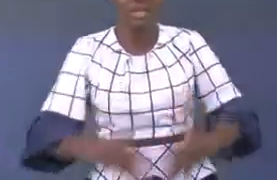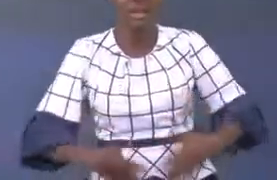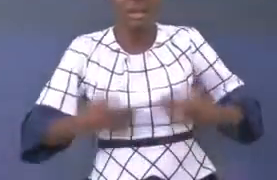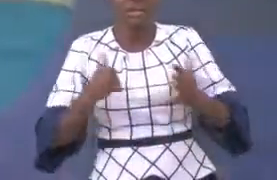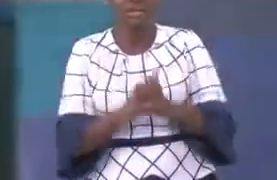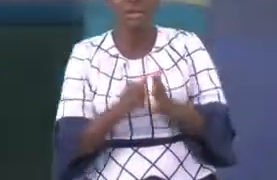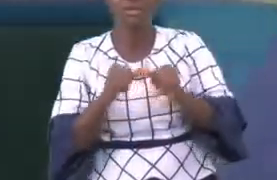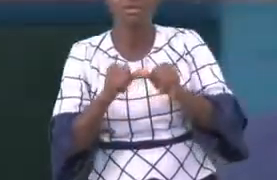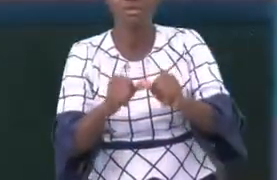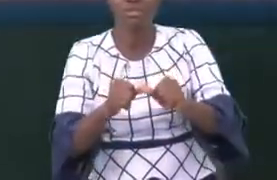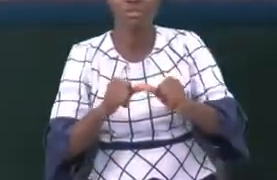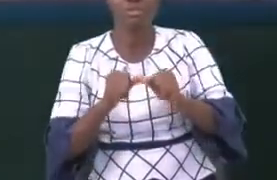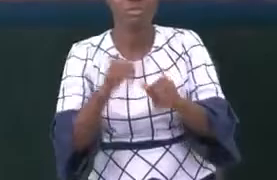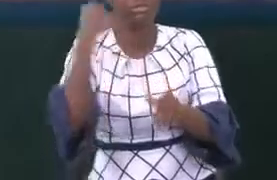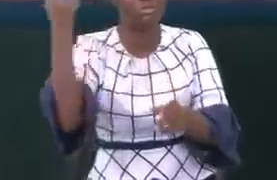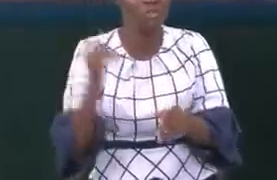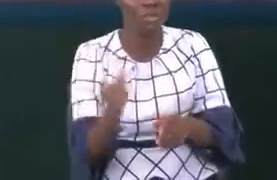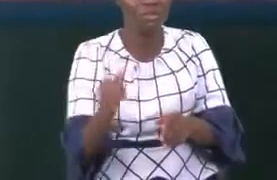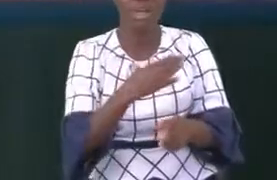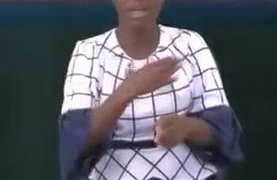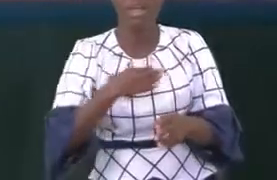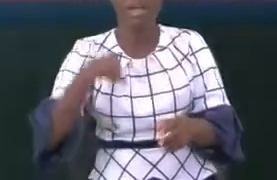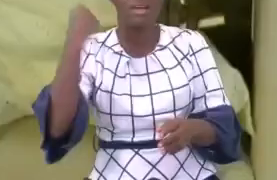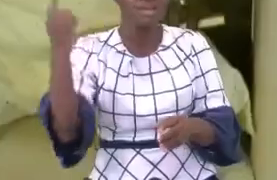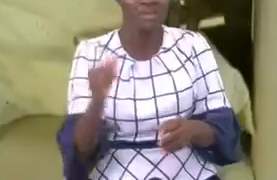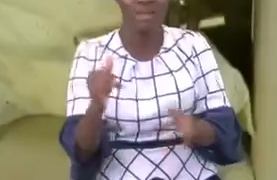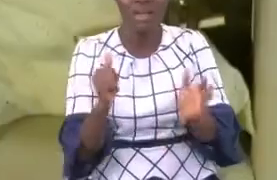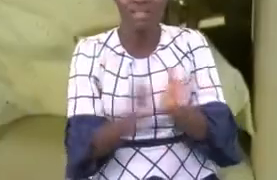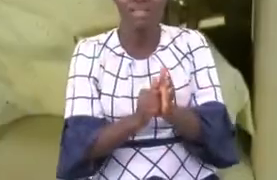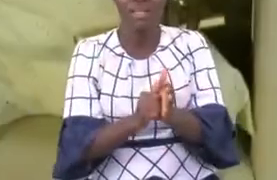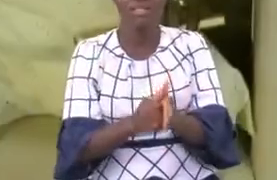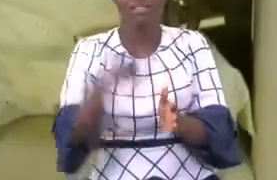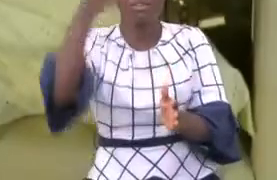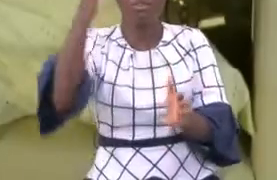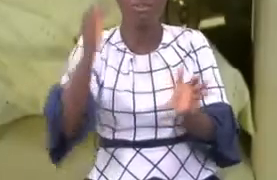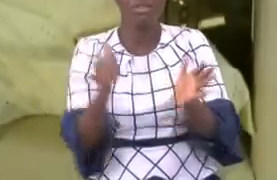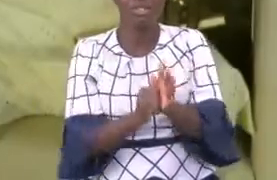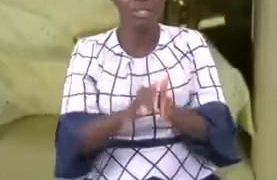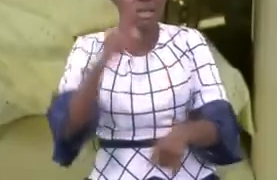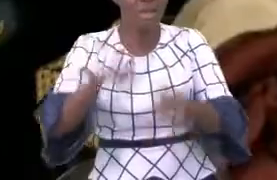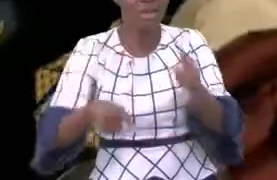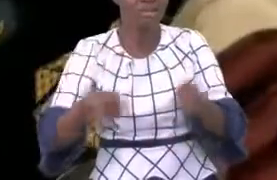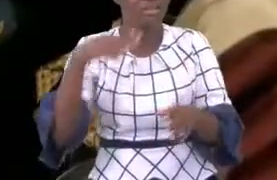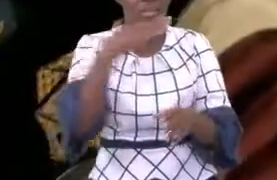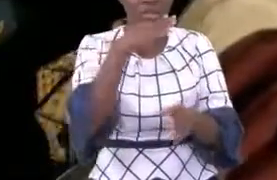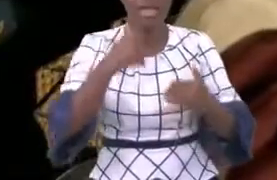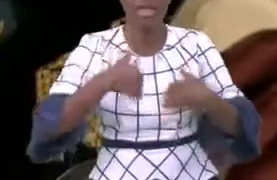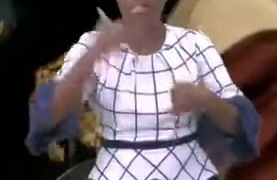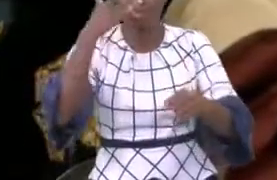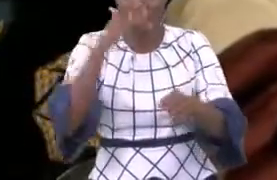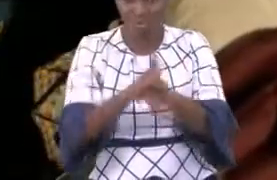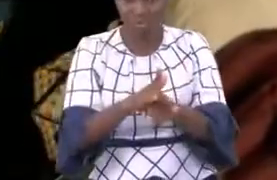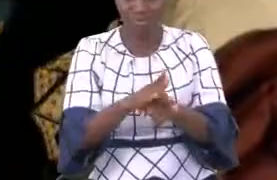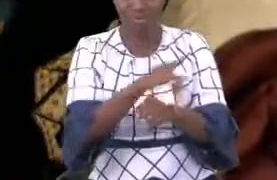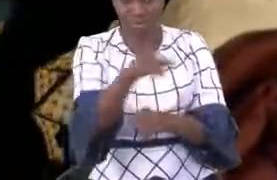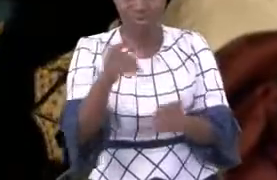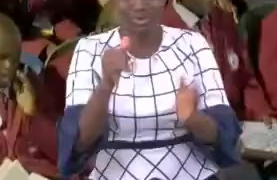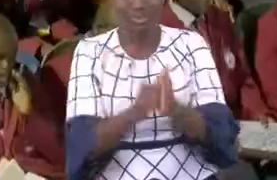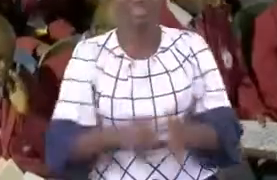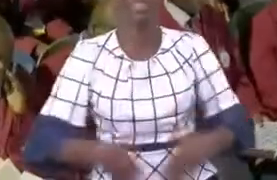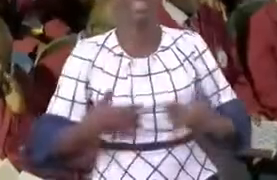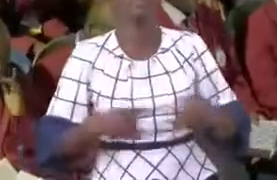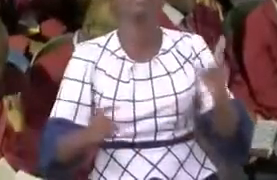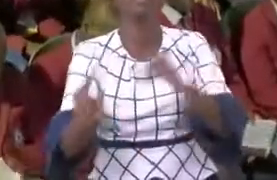does not lie has promised that unto you. I will have. I said I will